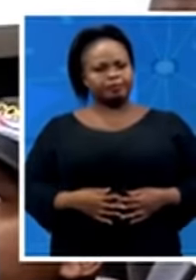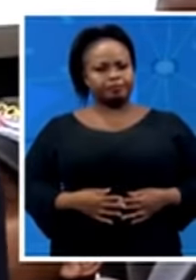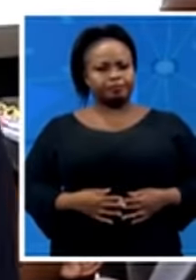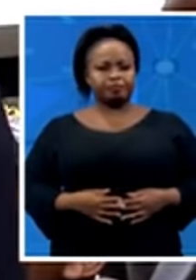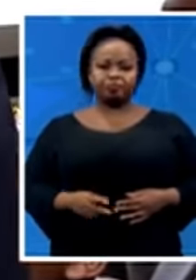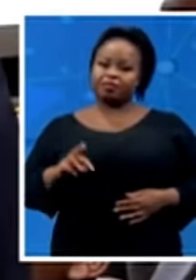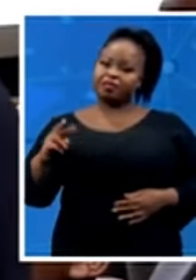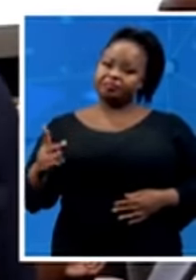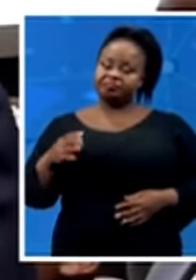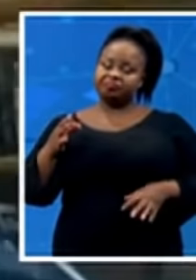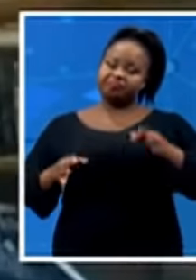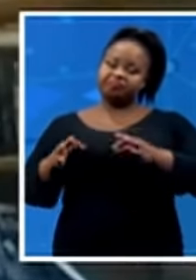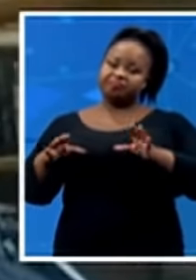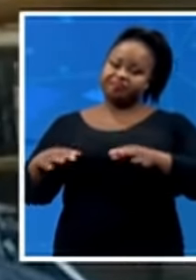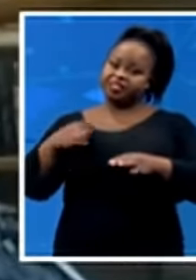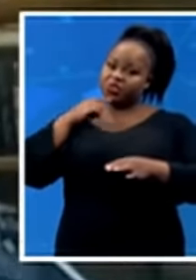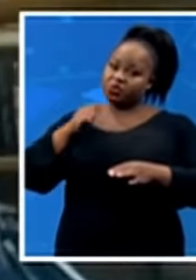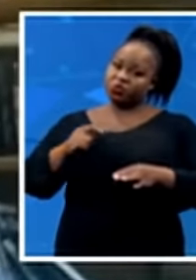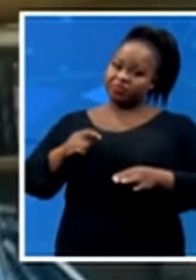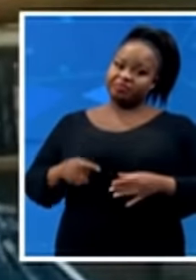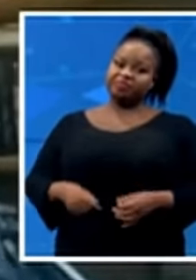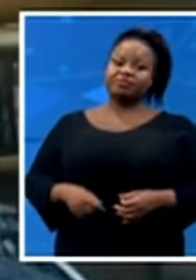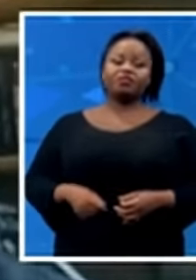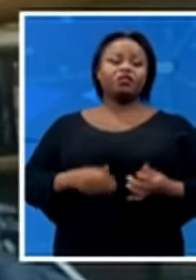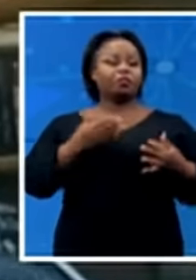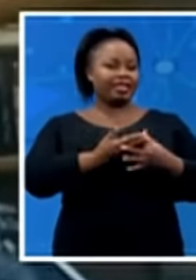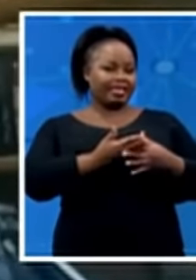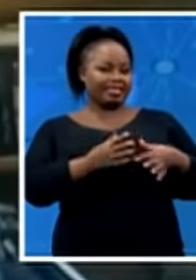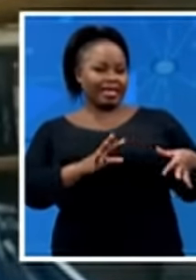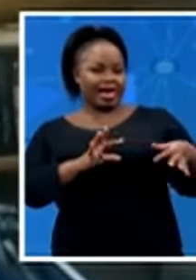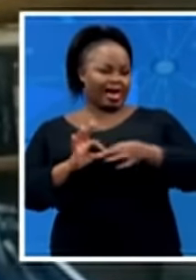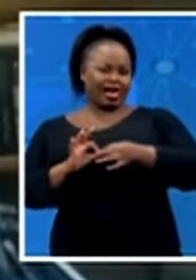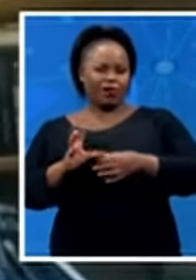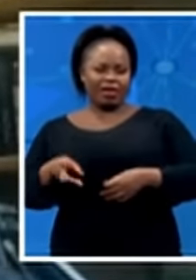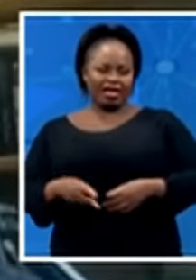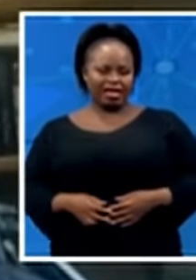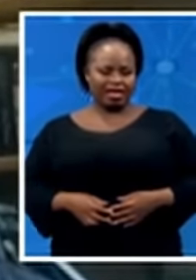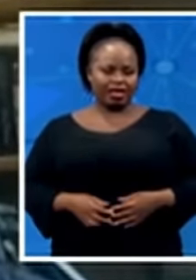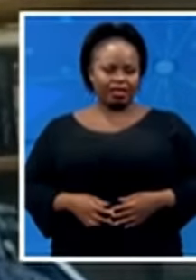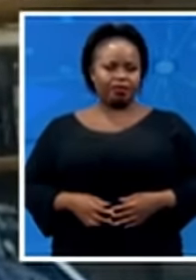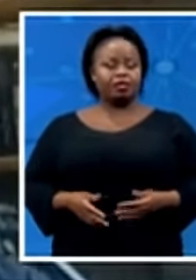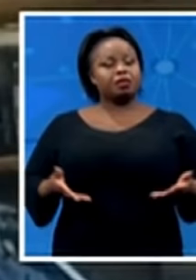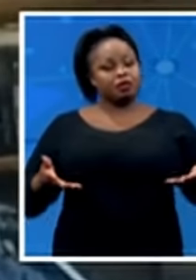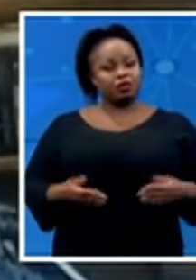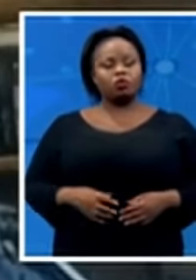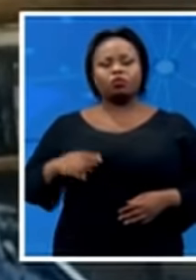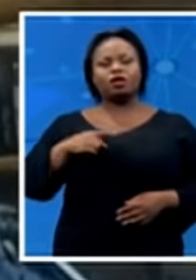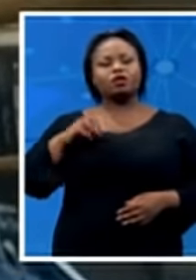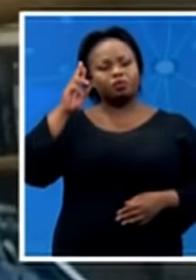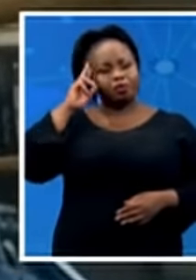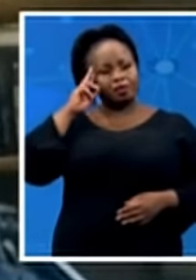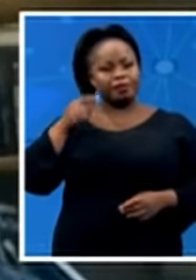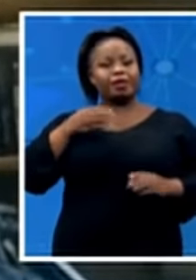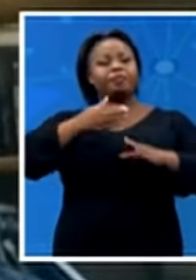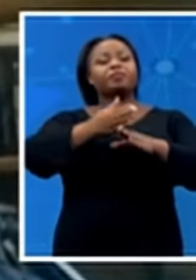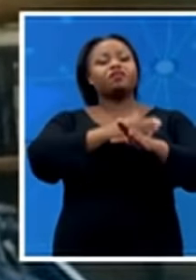be divorced from the case. When you're considering a former head of state who's about to be sentenced for a contempt of court,